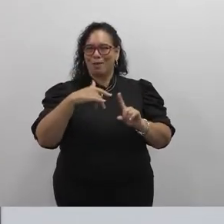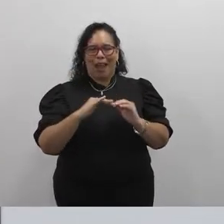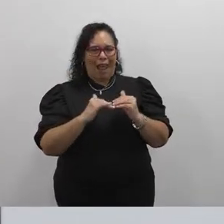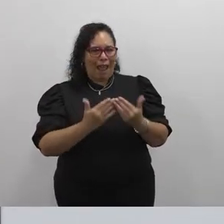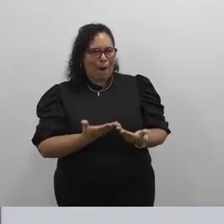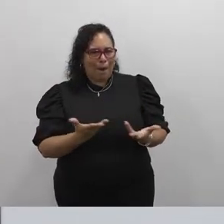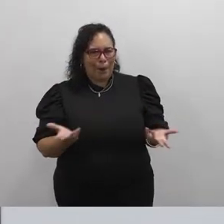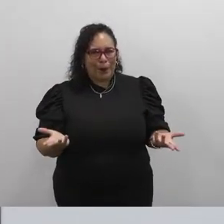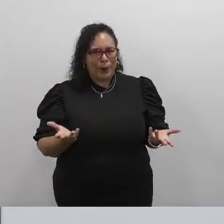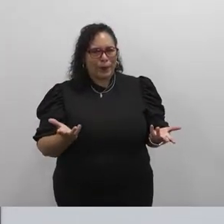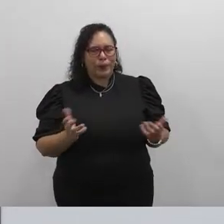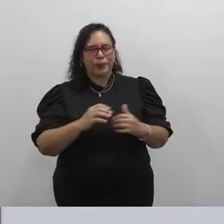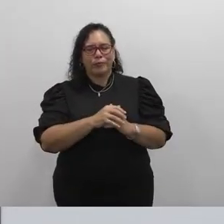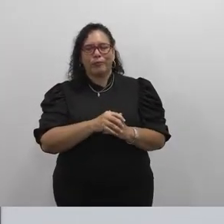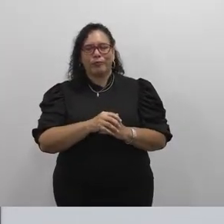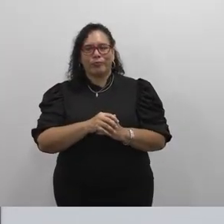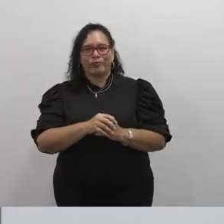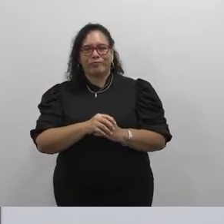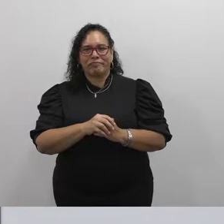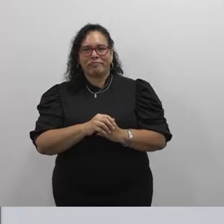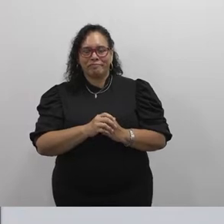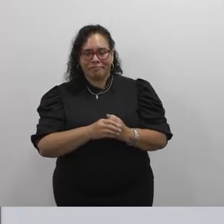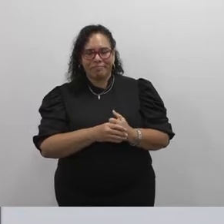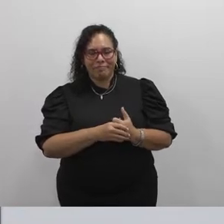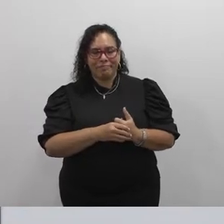our entire district?